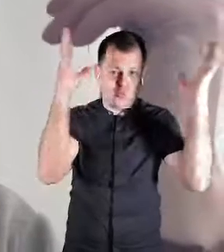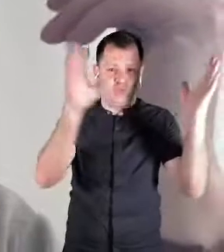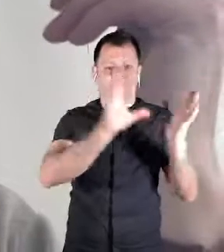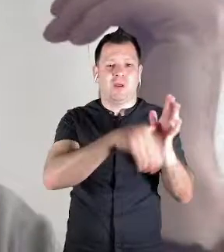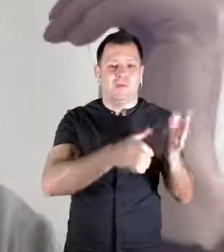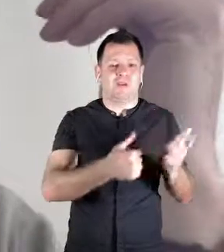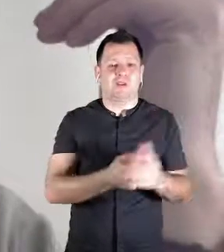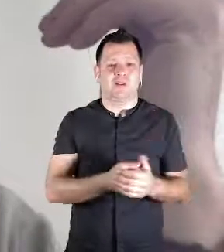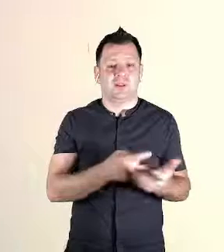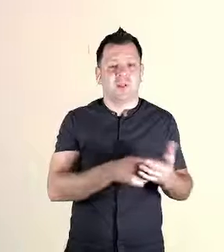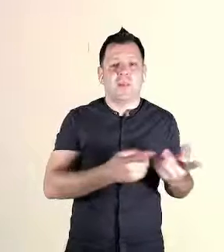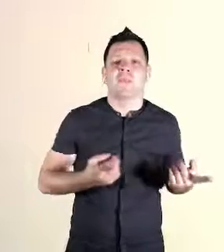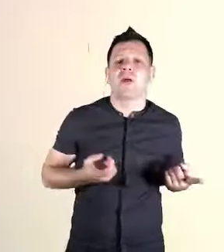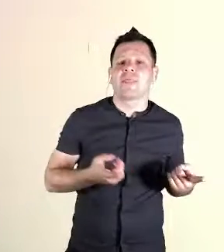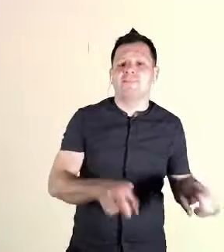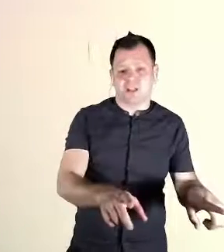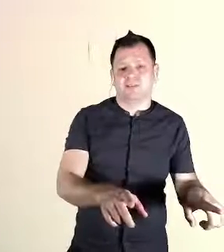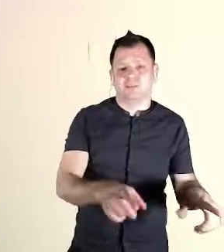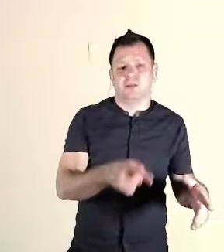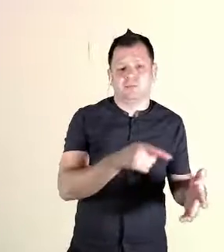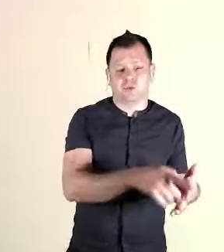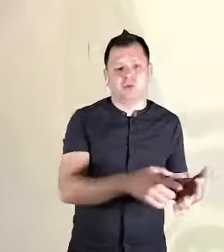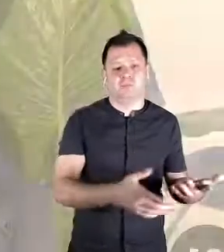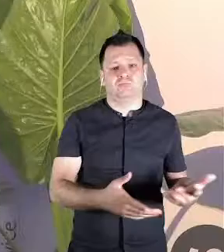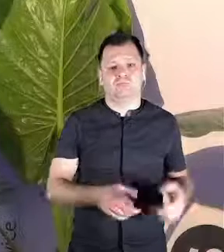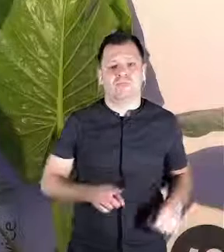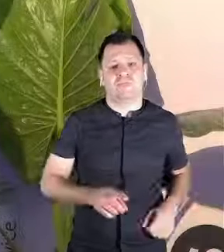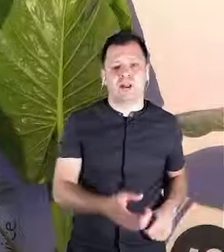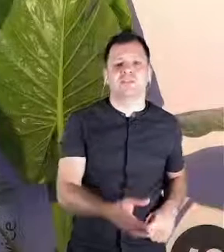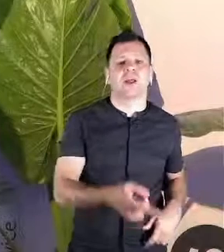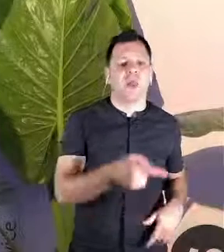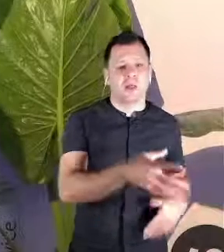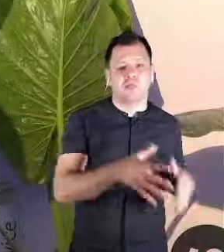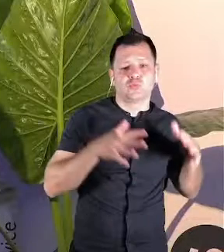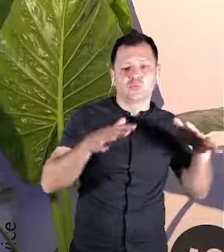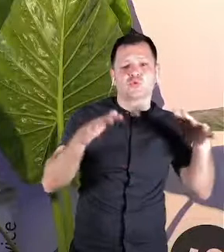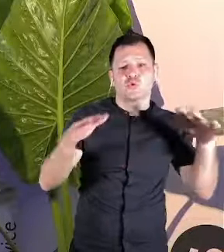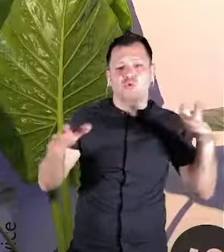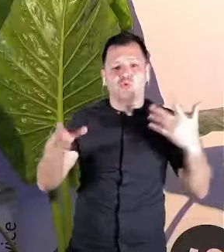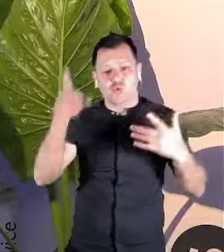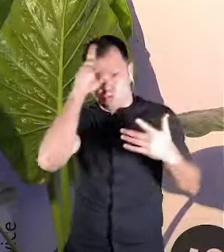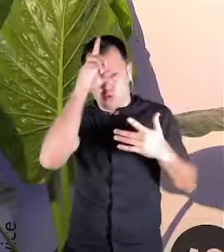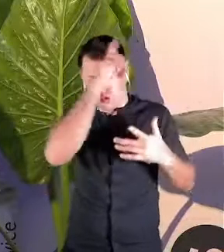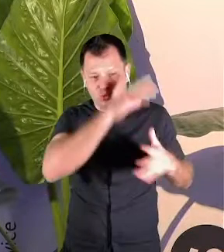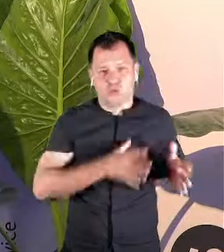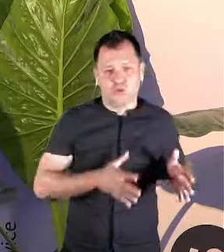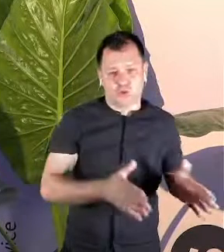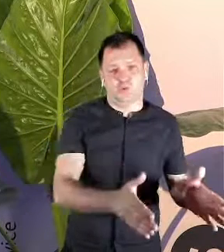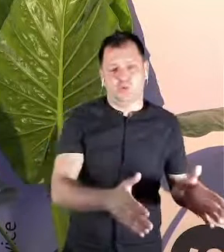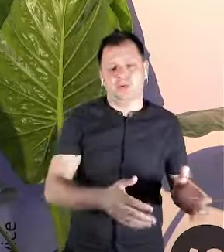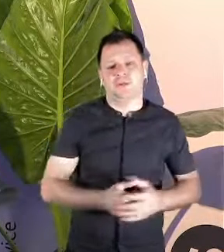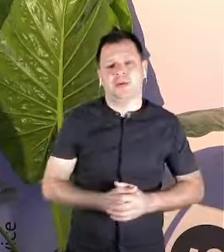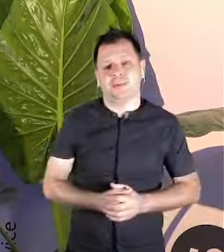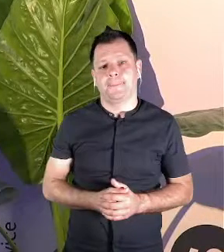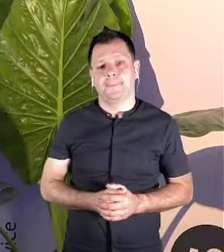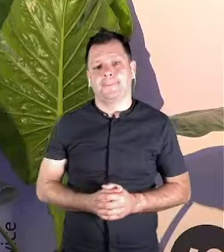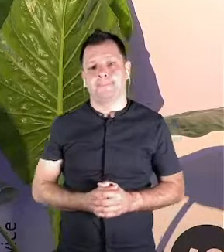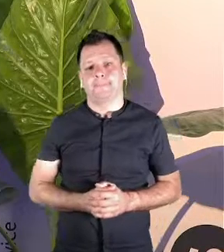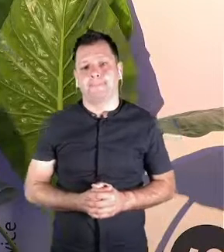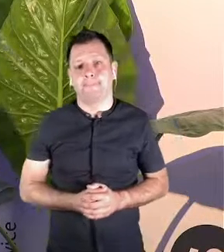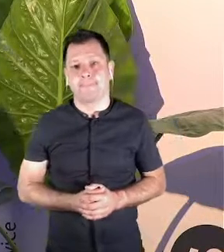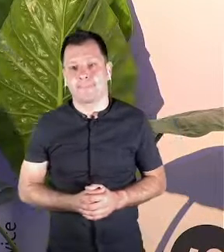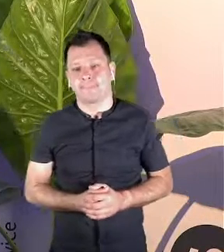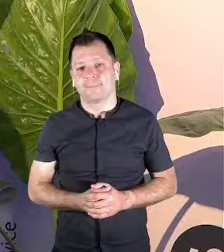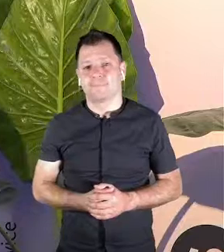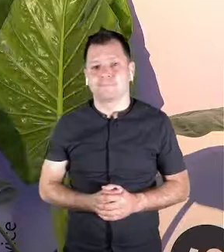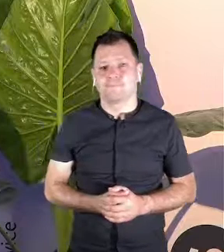yeah. So it is partly about the mentality, and there is interesting thing that you actually